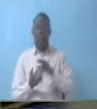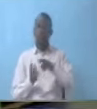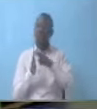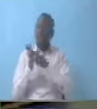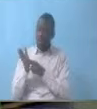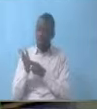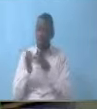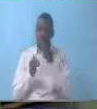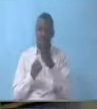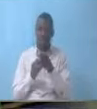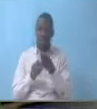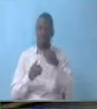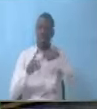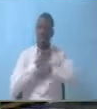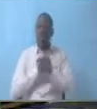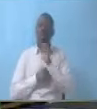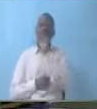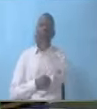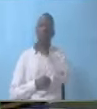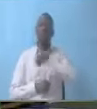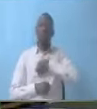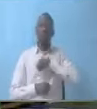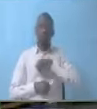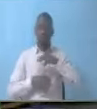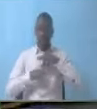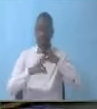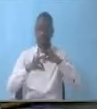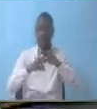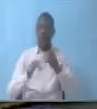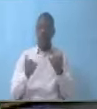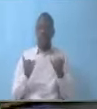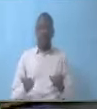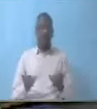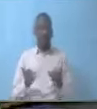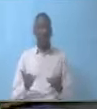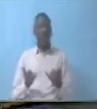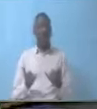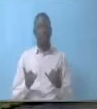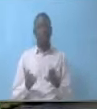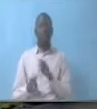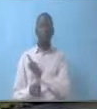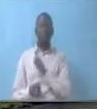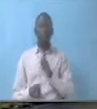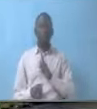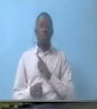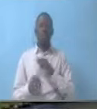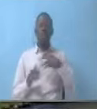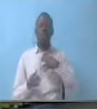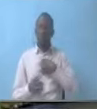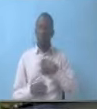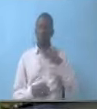your own interest. But in the meantime, we need to know